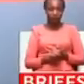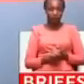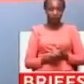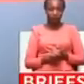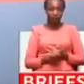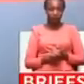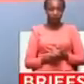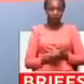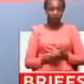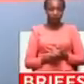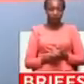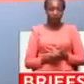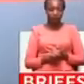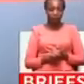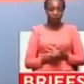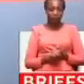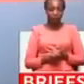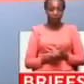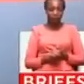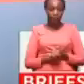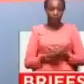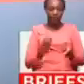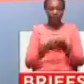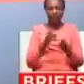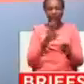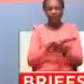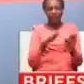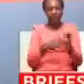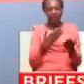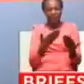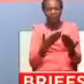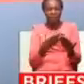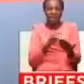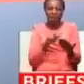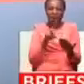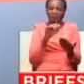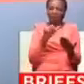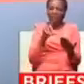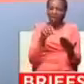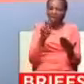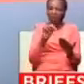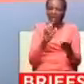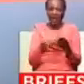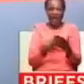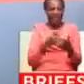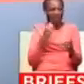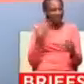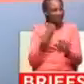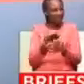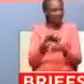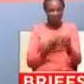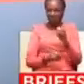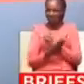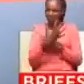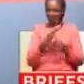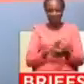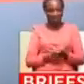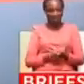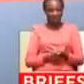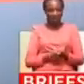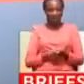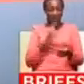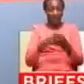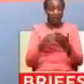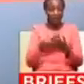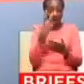they had all kinds of things in there. Something that looked like an onion that's been peeled. Things that are difficult to describe. Okay? I saw a white